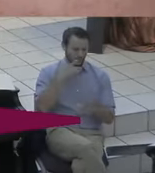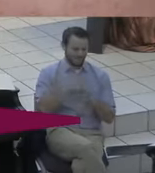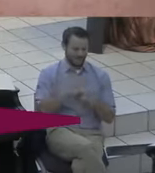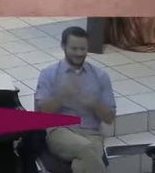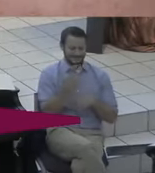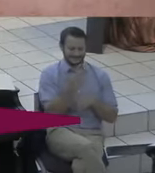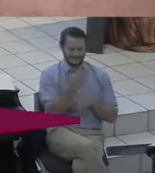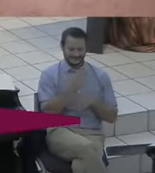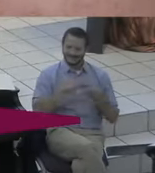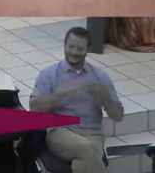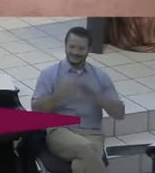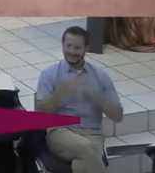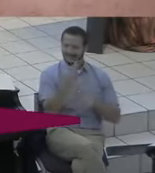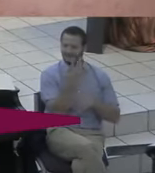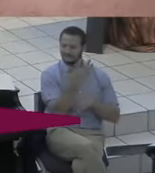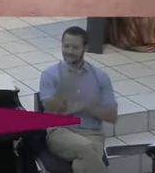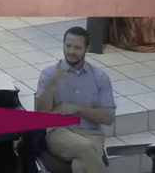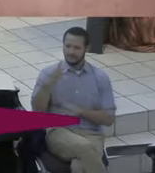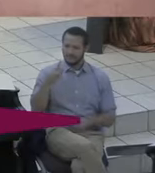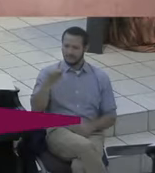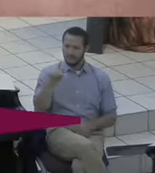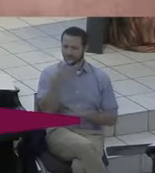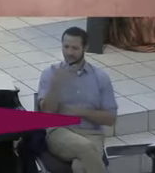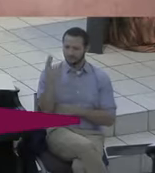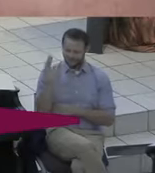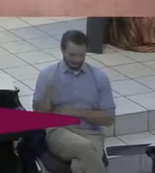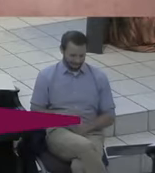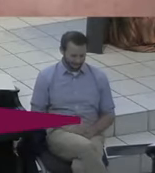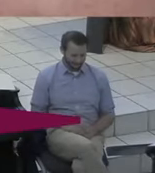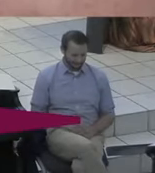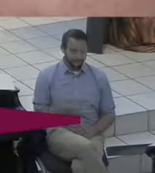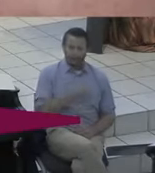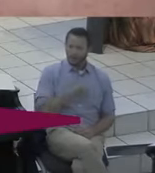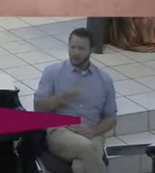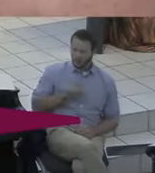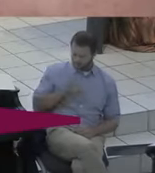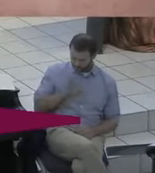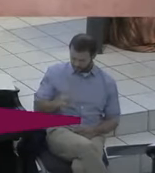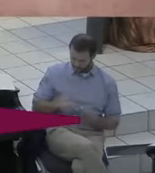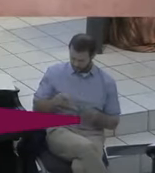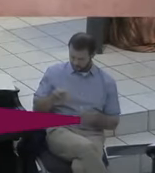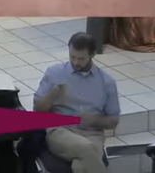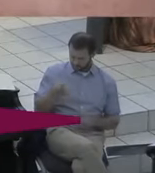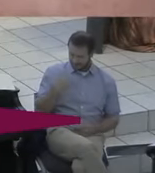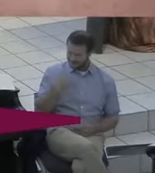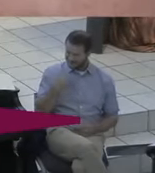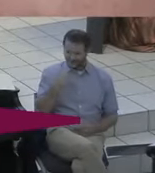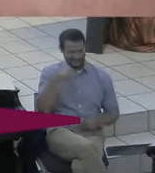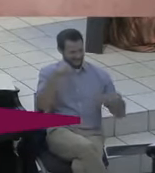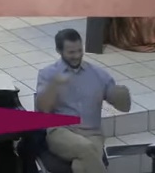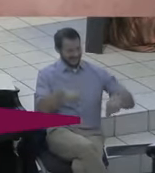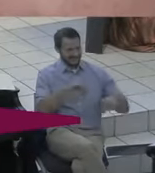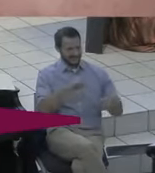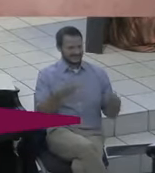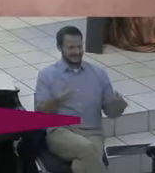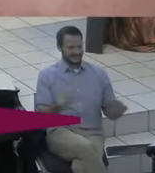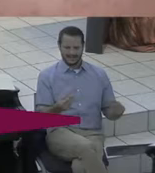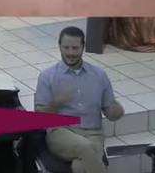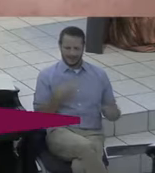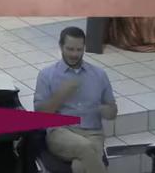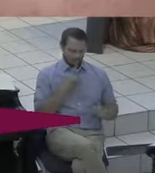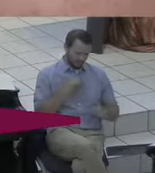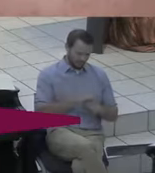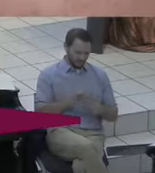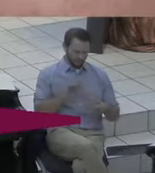trees. Then the Lord spoke to Moses, saying, "This is the land I promised to